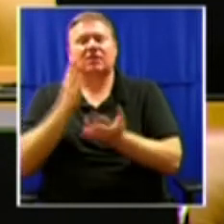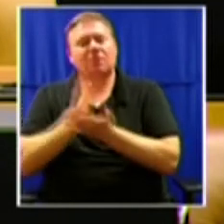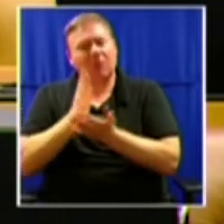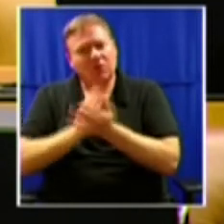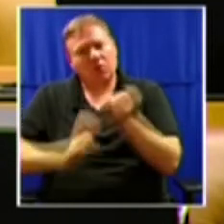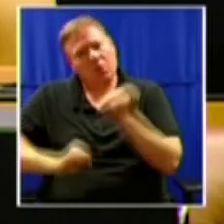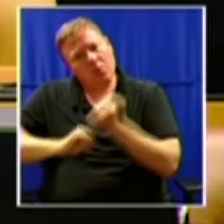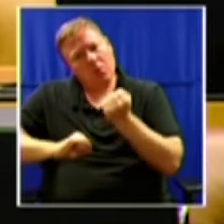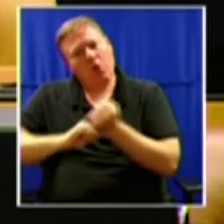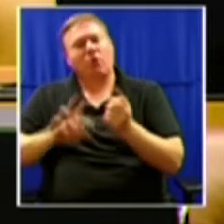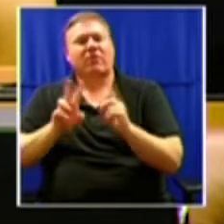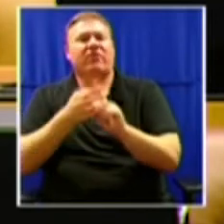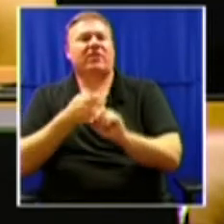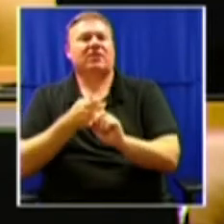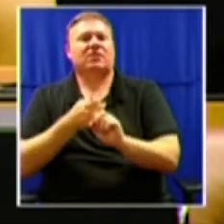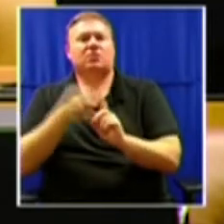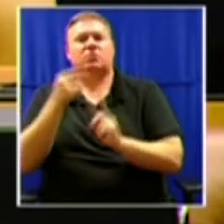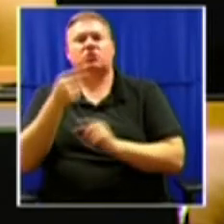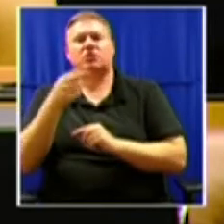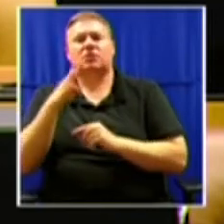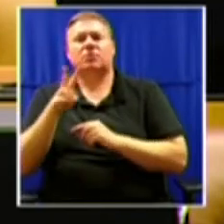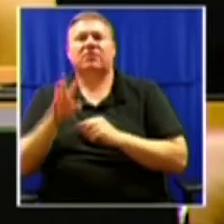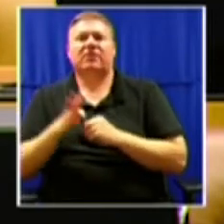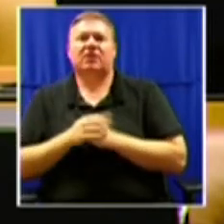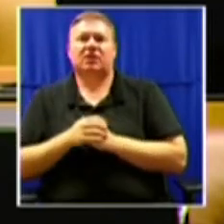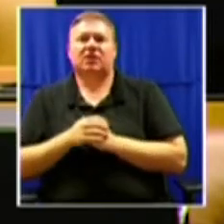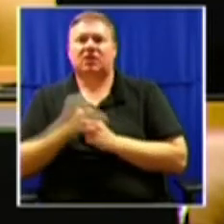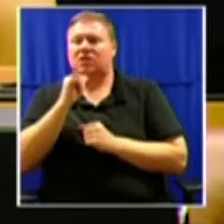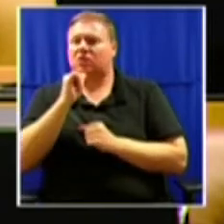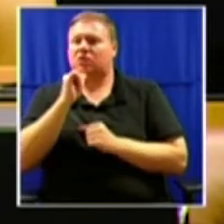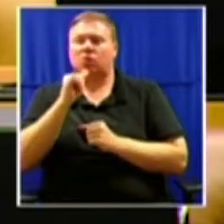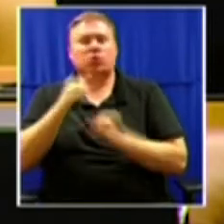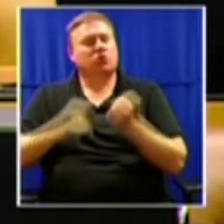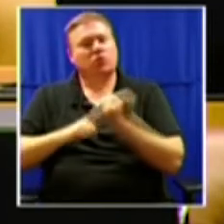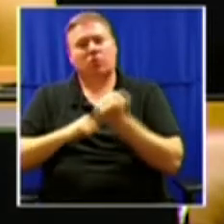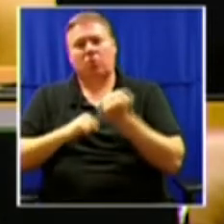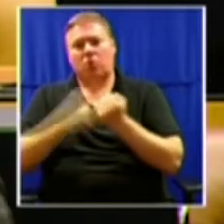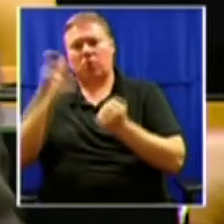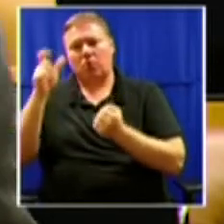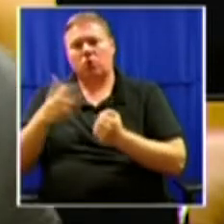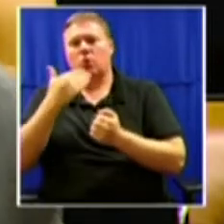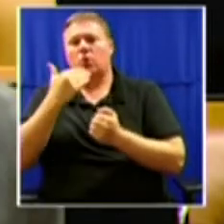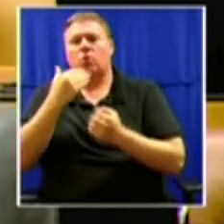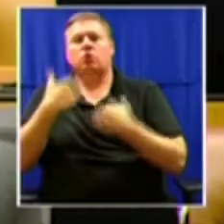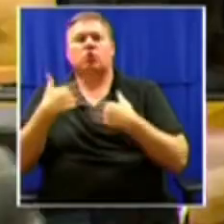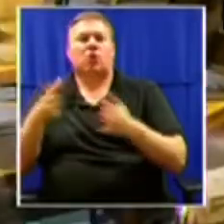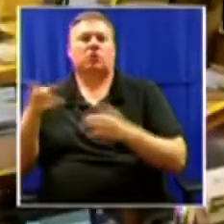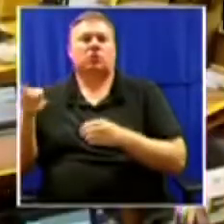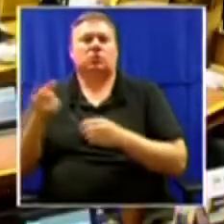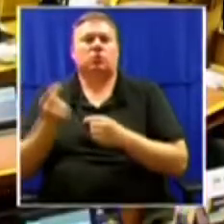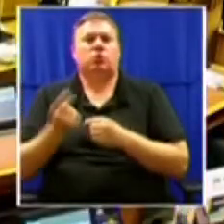victims of gender-based violence rather than supporting the perpetrators. Thank you very much.